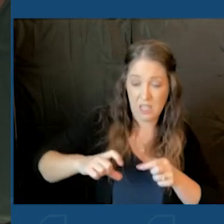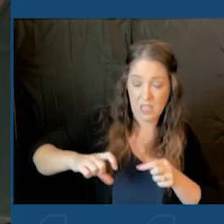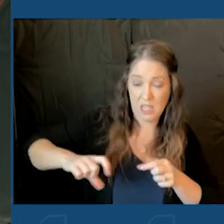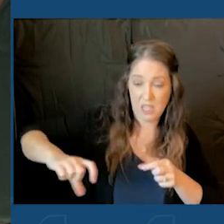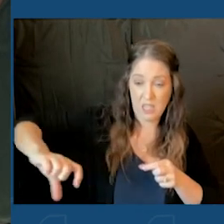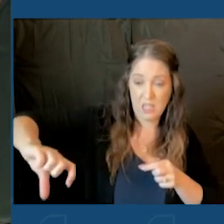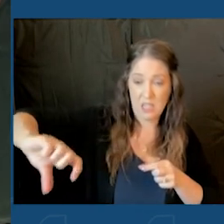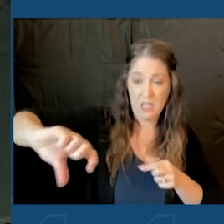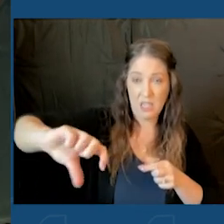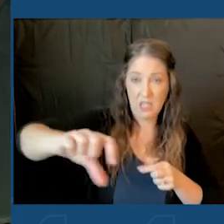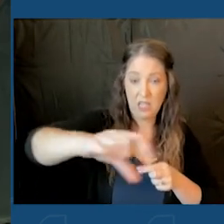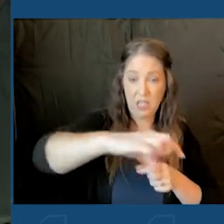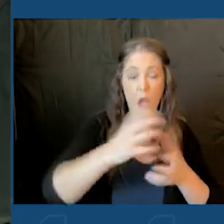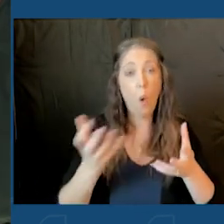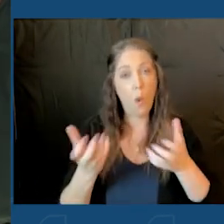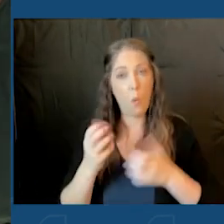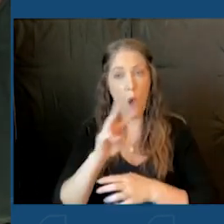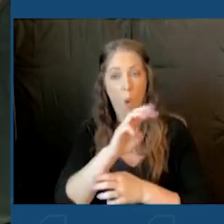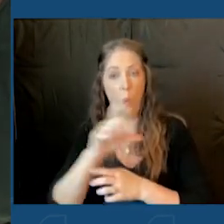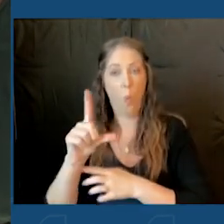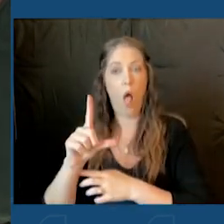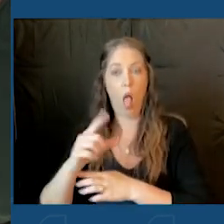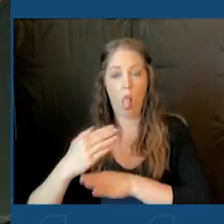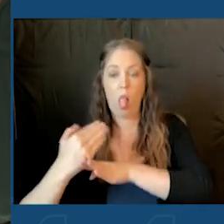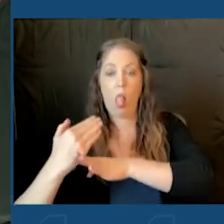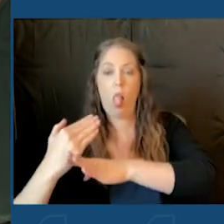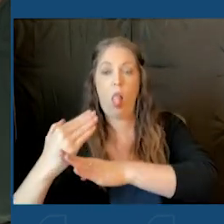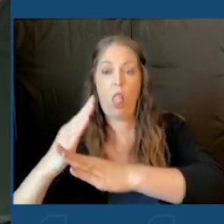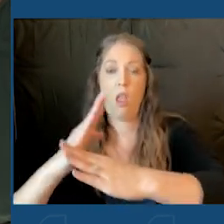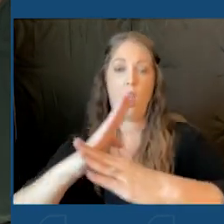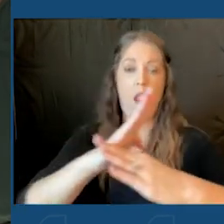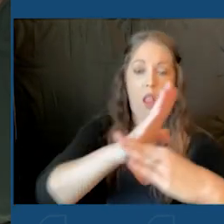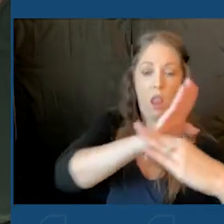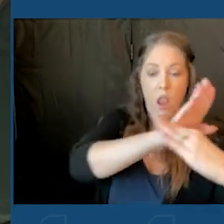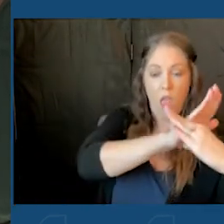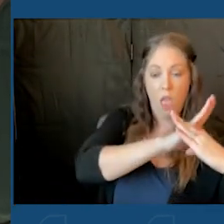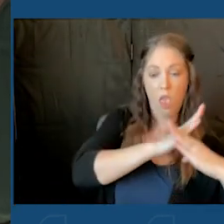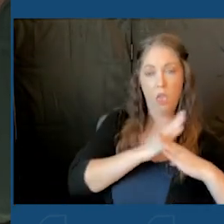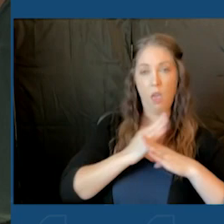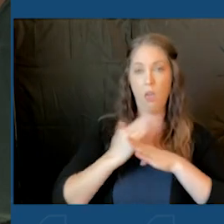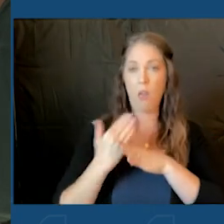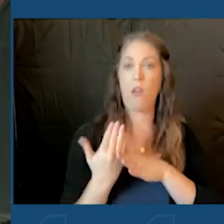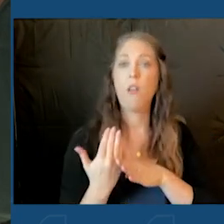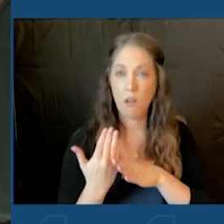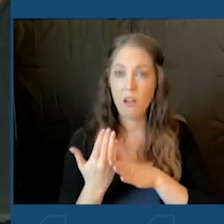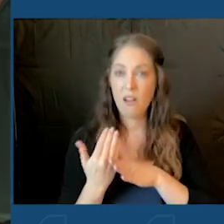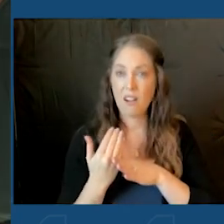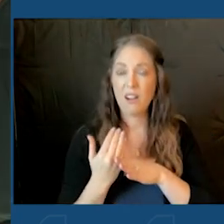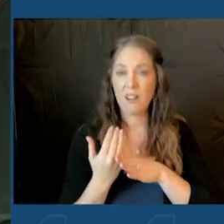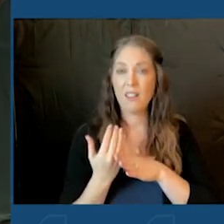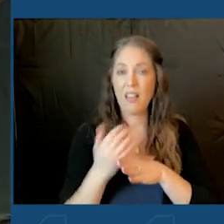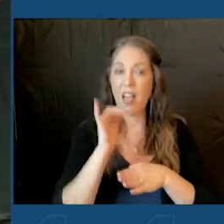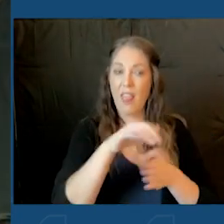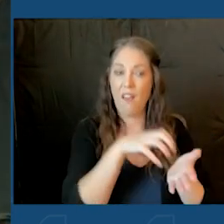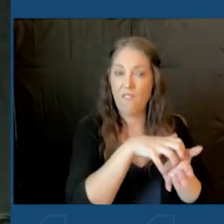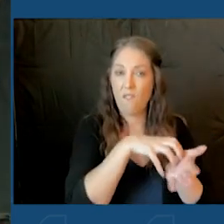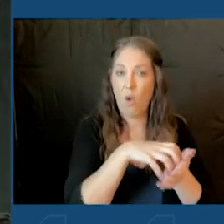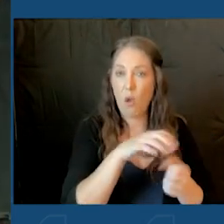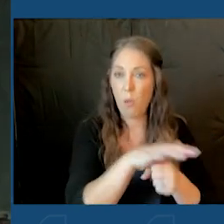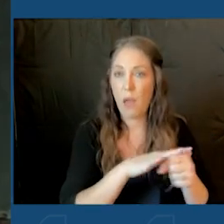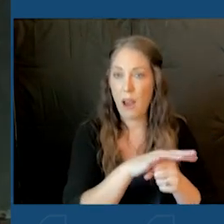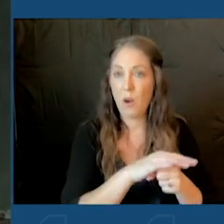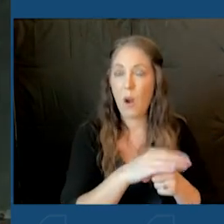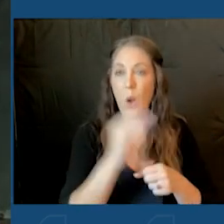with a wall, so they cannot spread to our more vulnerable areas here, such as Ellenville and where the prison is. We don't expect that to